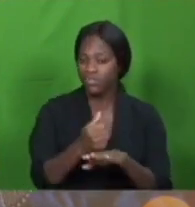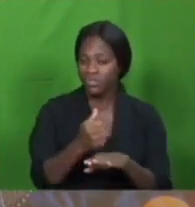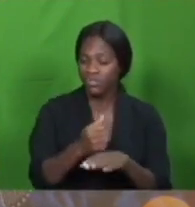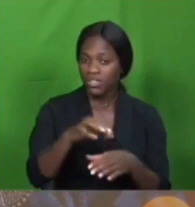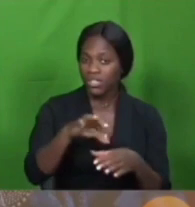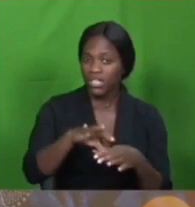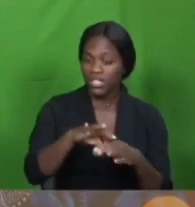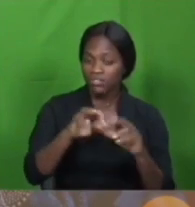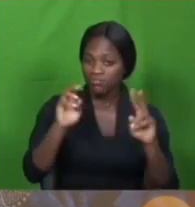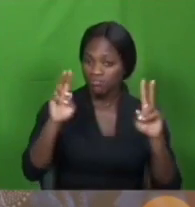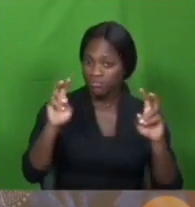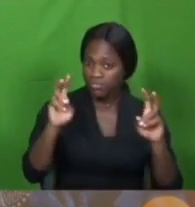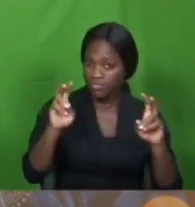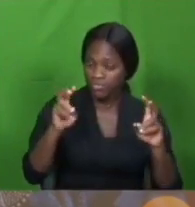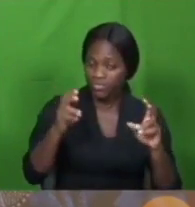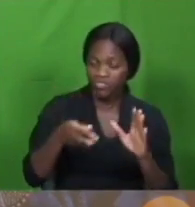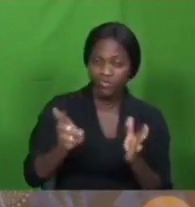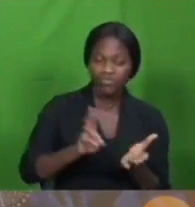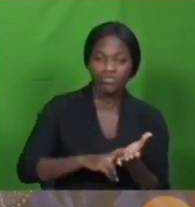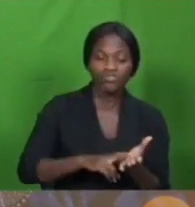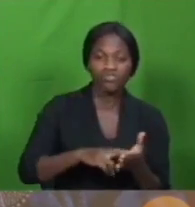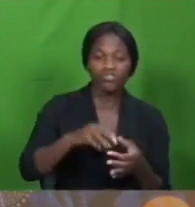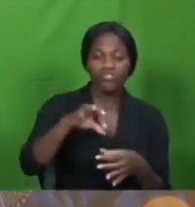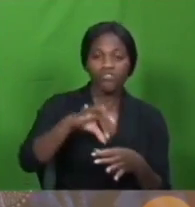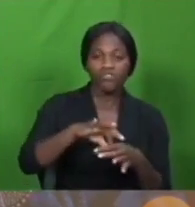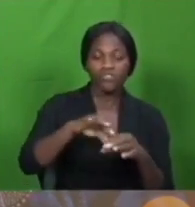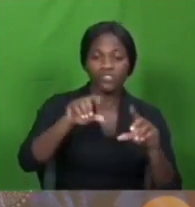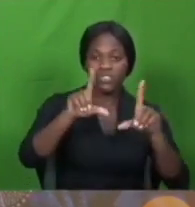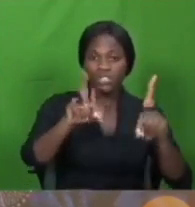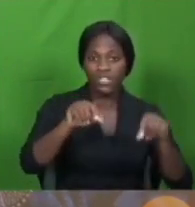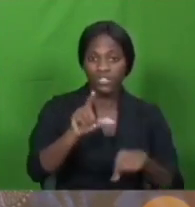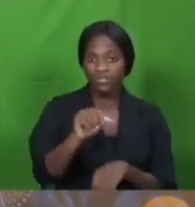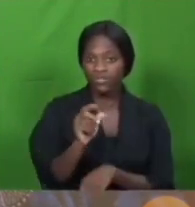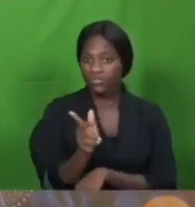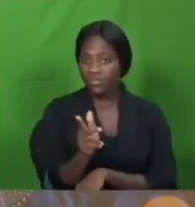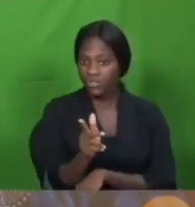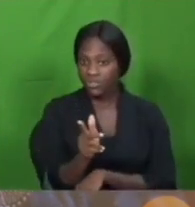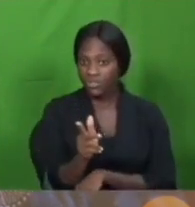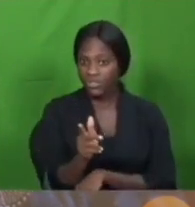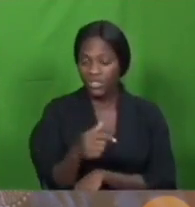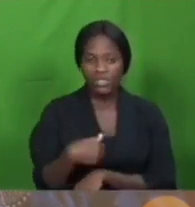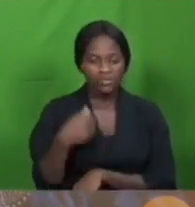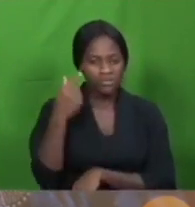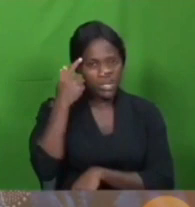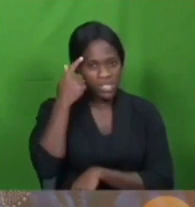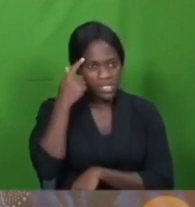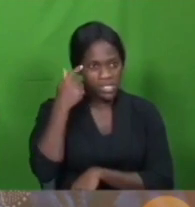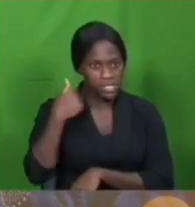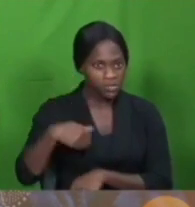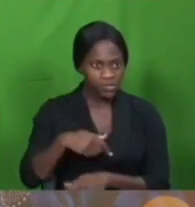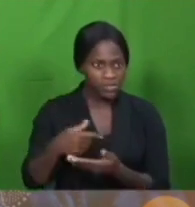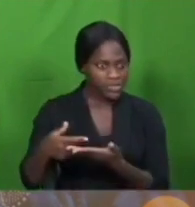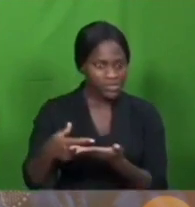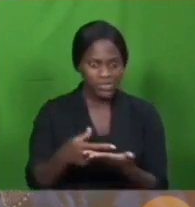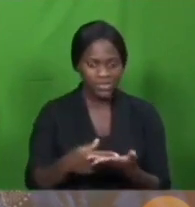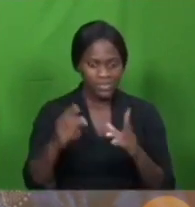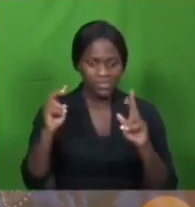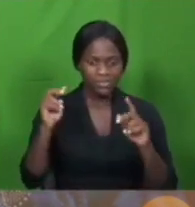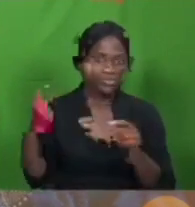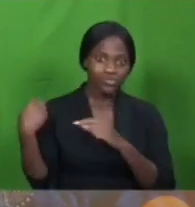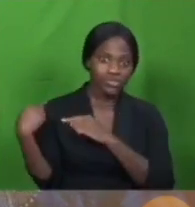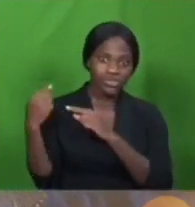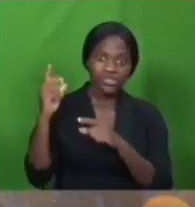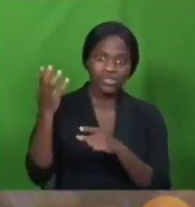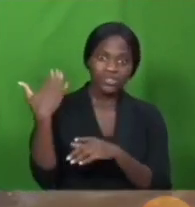into brackets, registration of voters population 2023. I thought that we've been dealing with this since last year. So I don't know whether